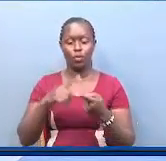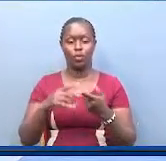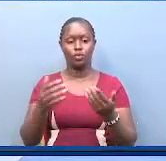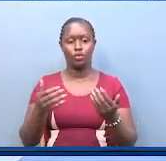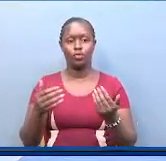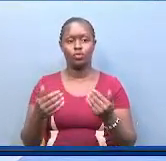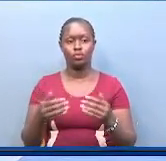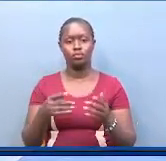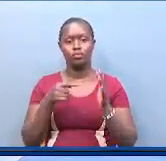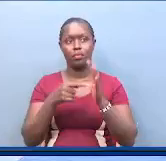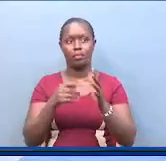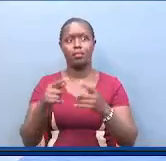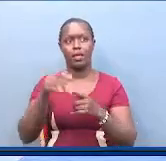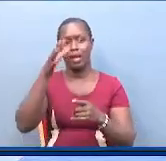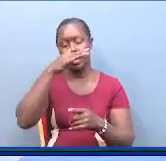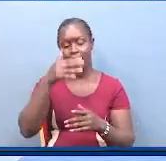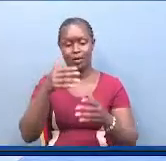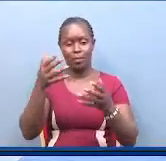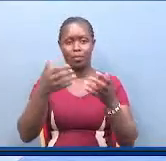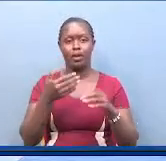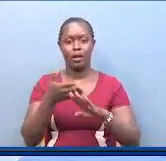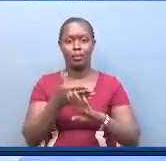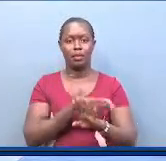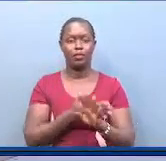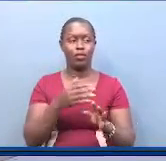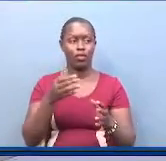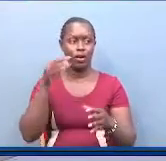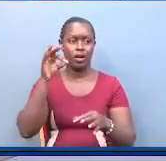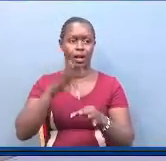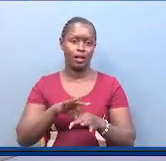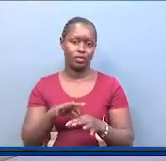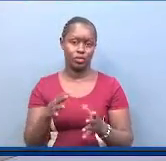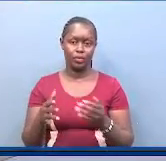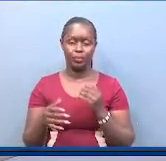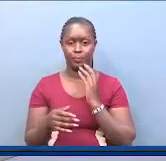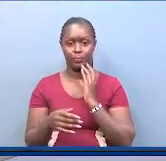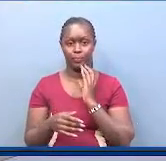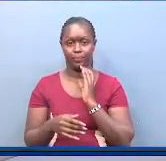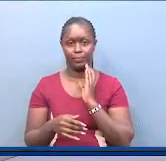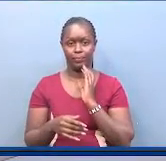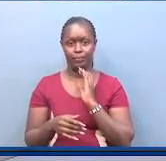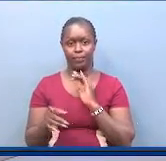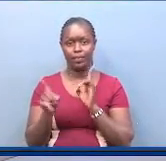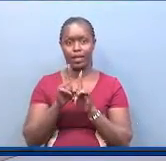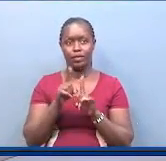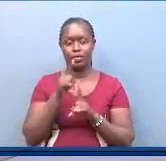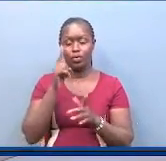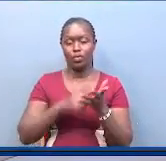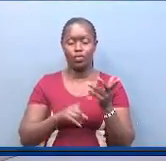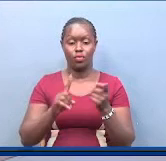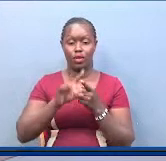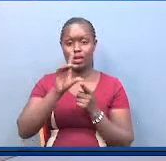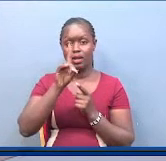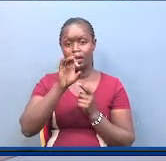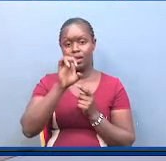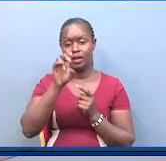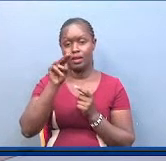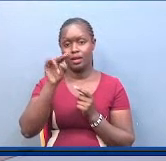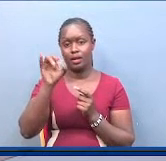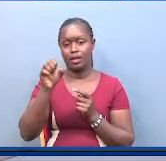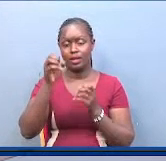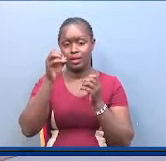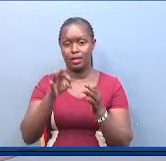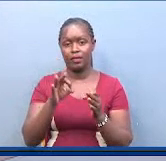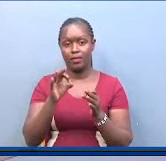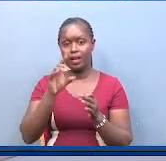lies, bring them before the election. Fair enough, Philip. Yes. Julia, as you react to what Dennis had said, yes. whether the DP